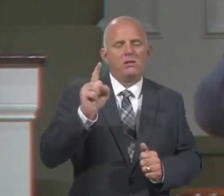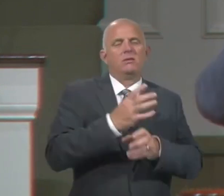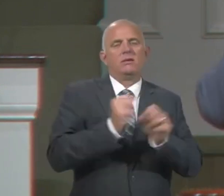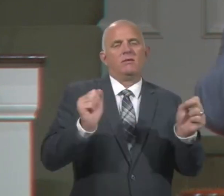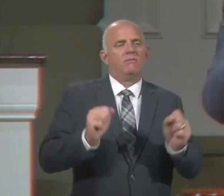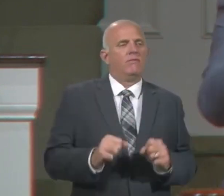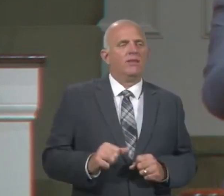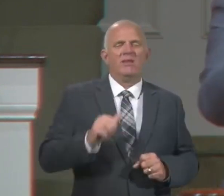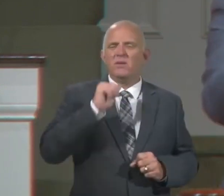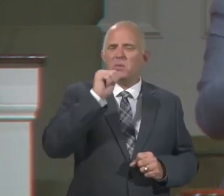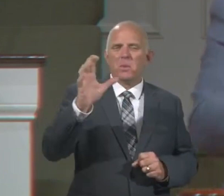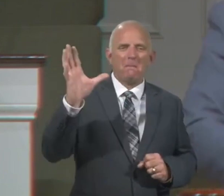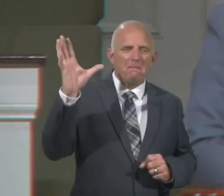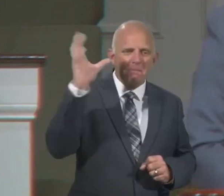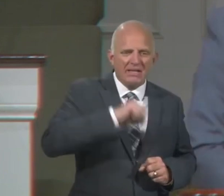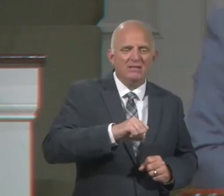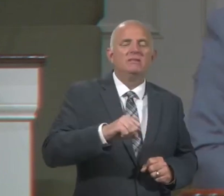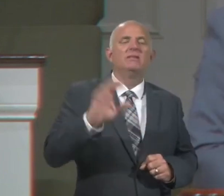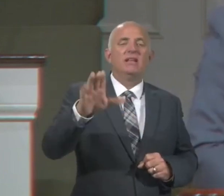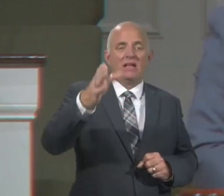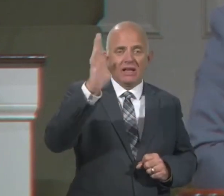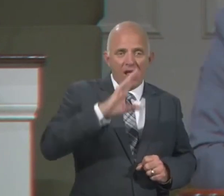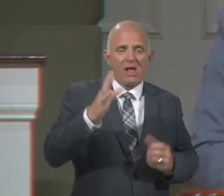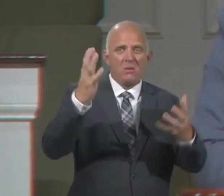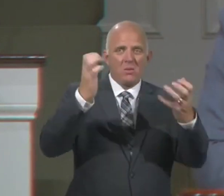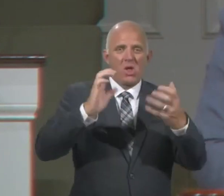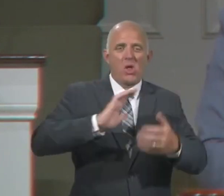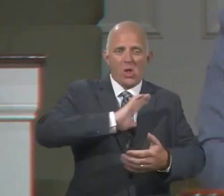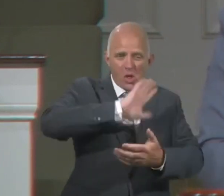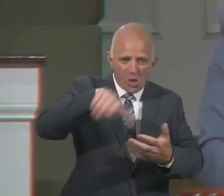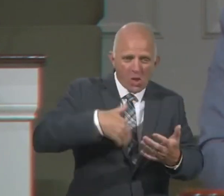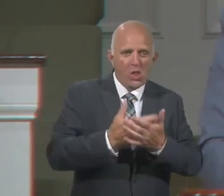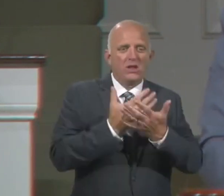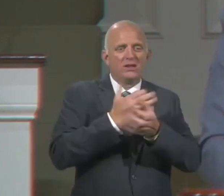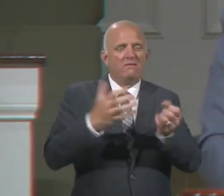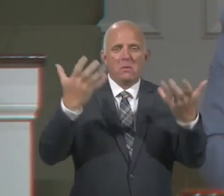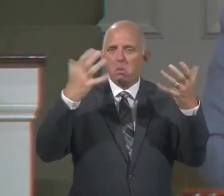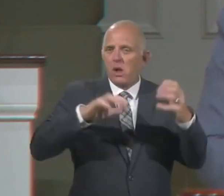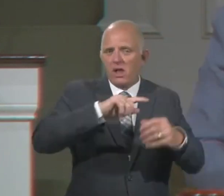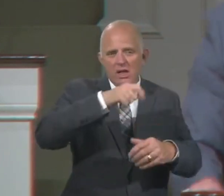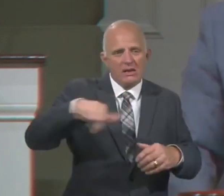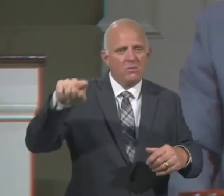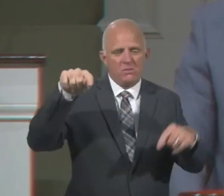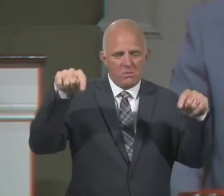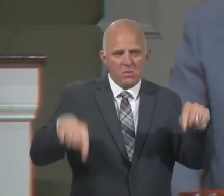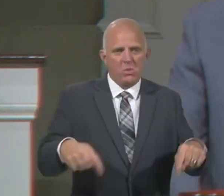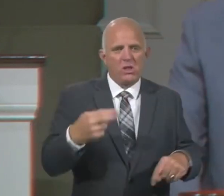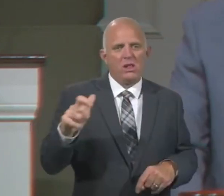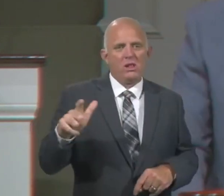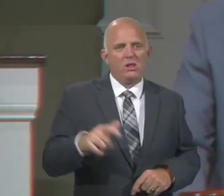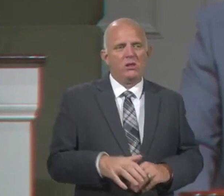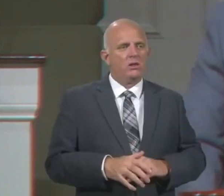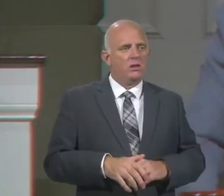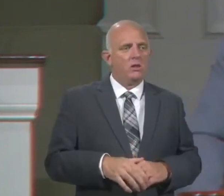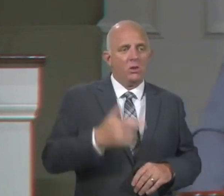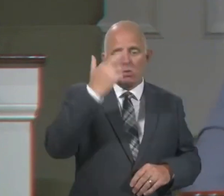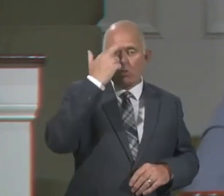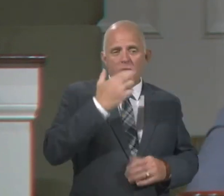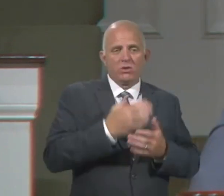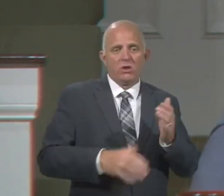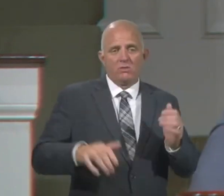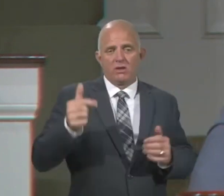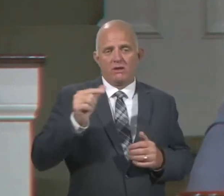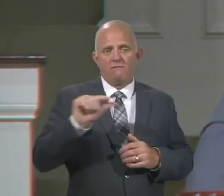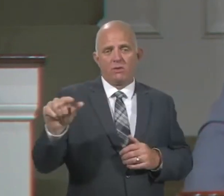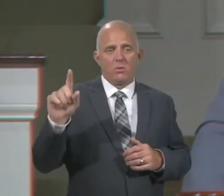that. God wants everybody to be saved. He's not willing that any should perish. Amen. In Romans chapter 10, verse 1, the Bible